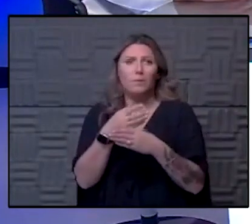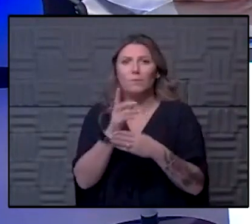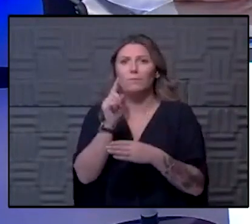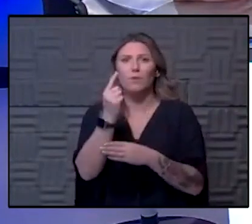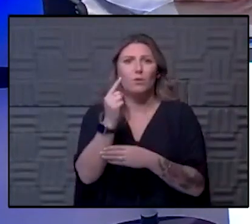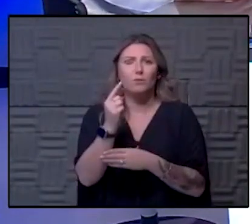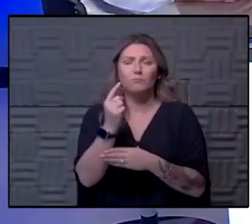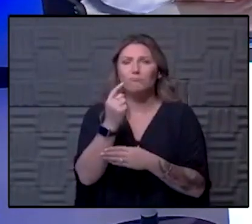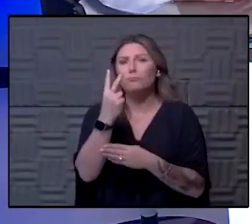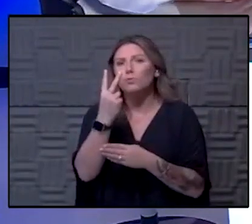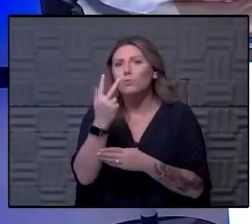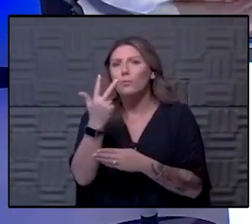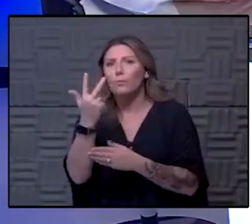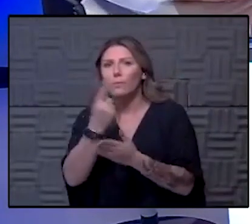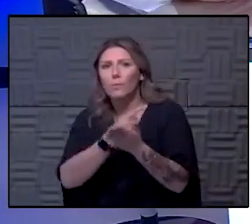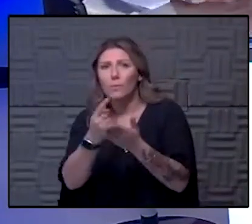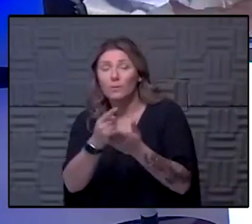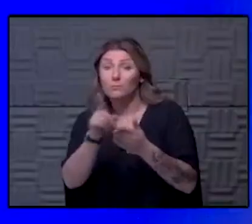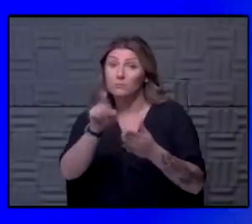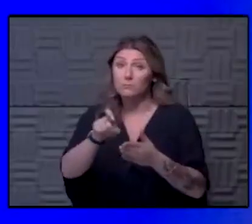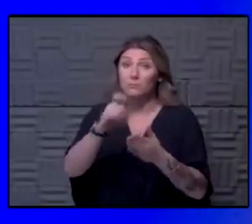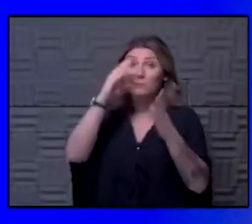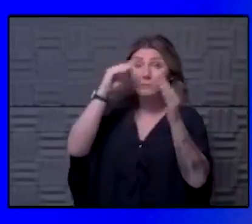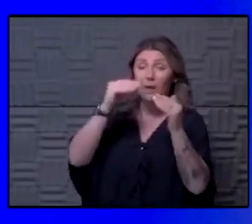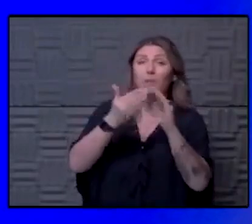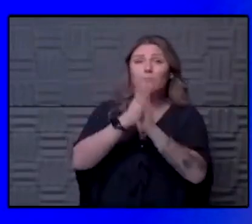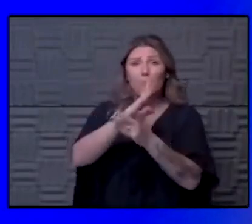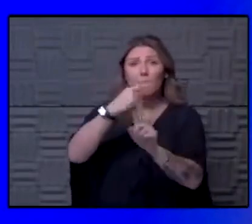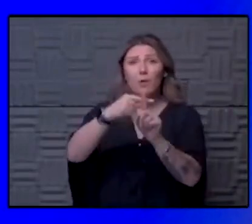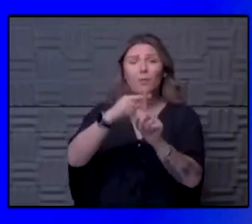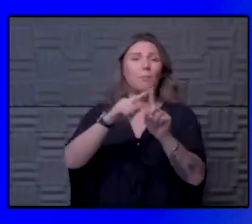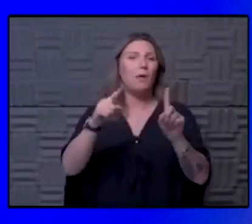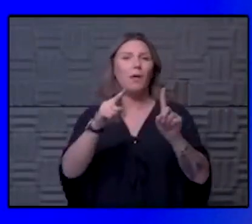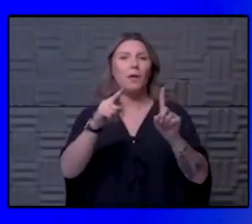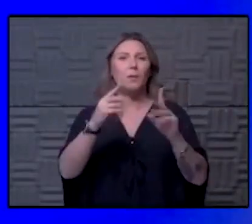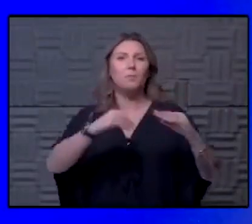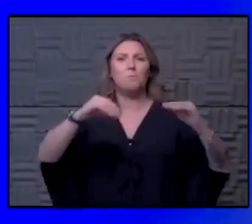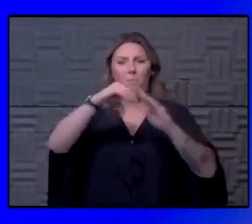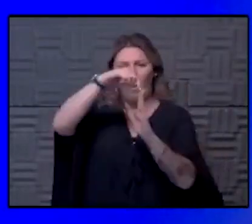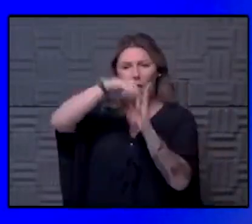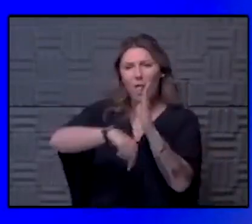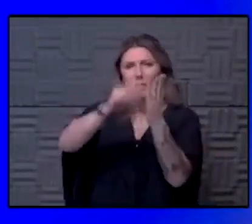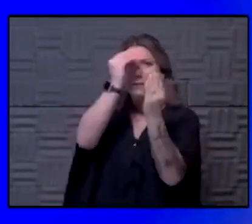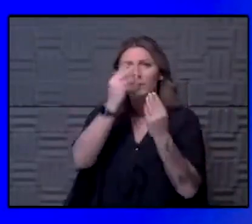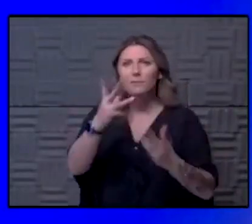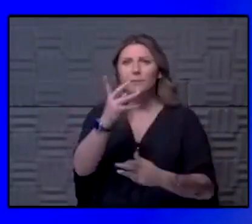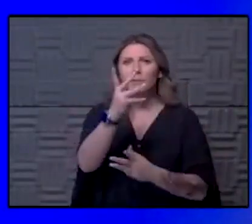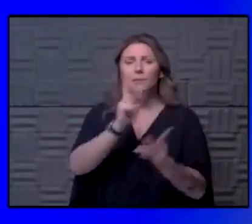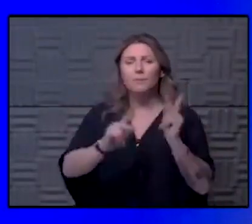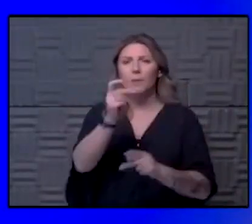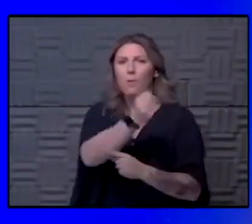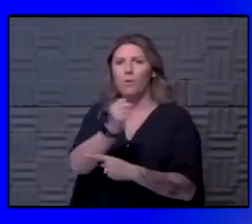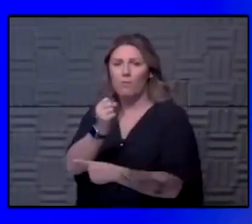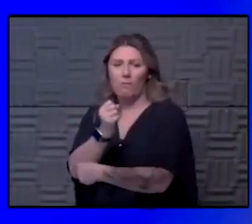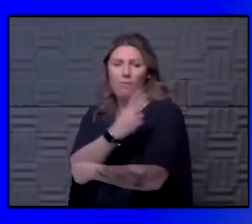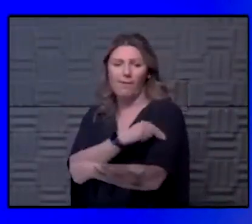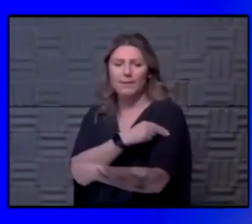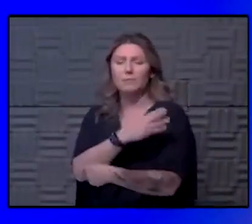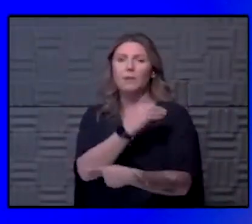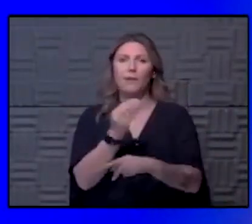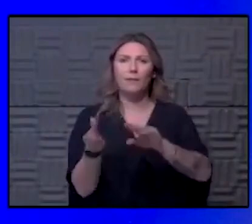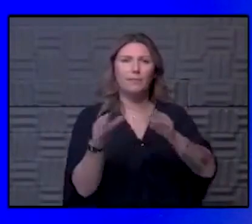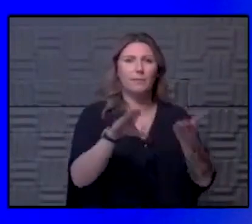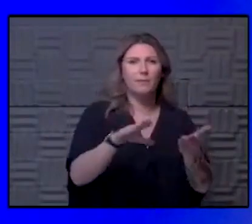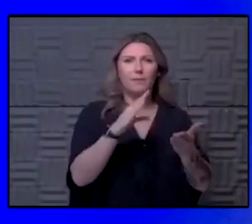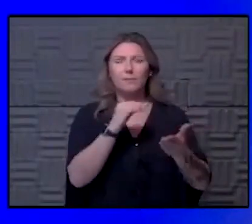that shot, you should expect to be positive. What I would be looking at more is the data behind those people that were hospitalized and the deaths, and